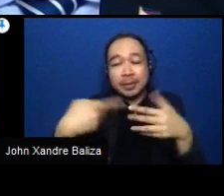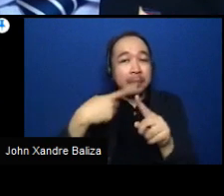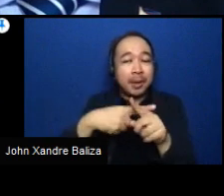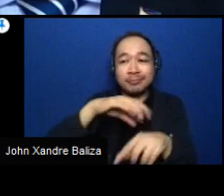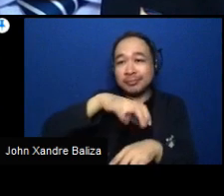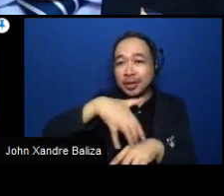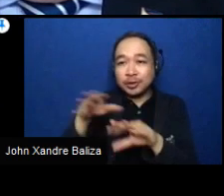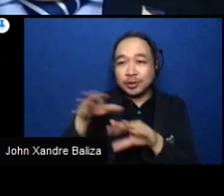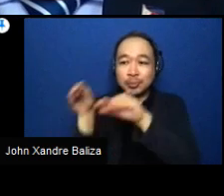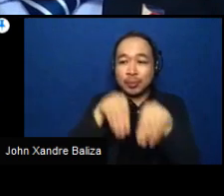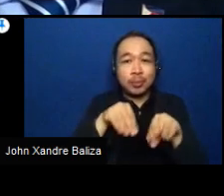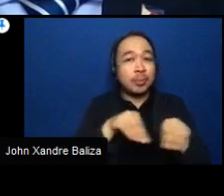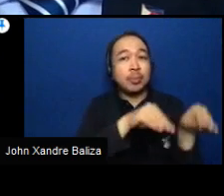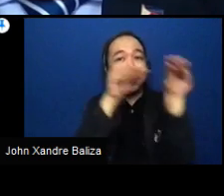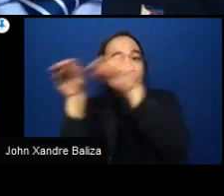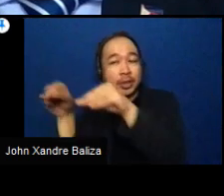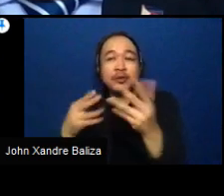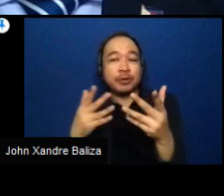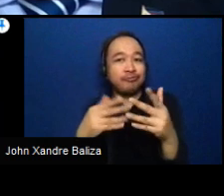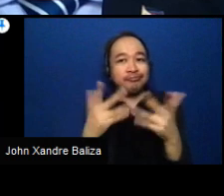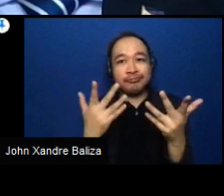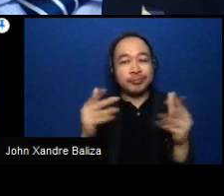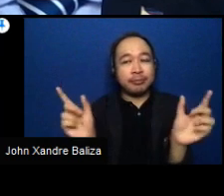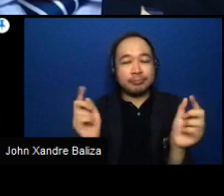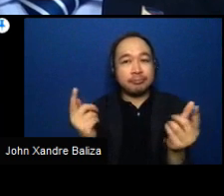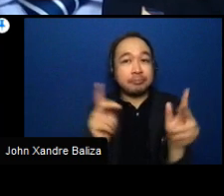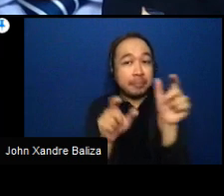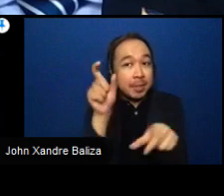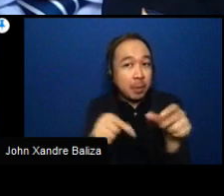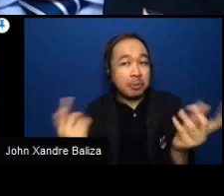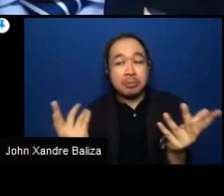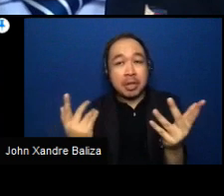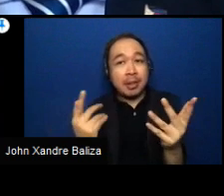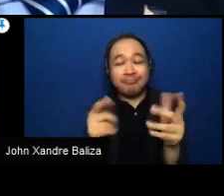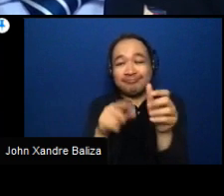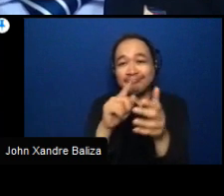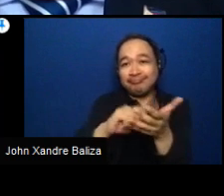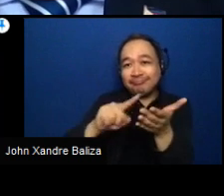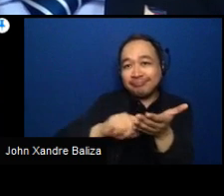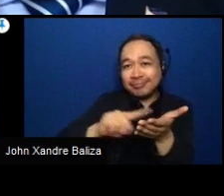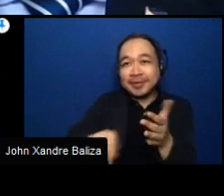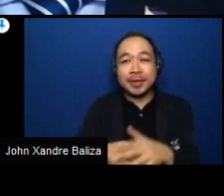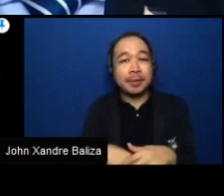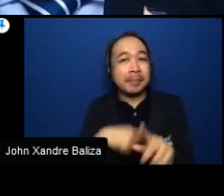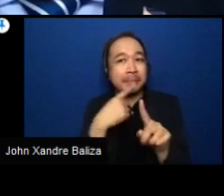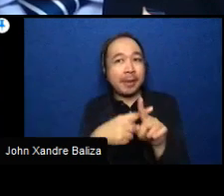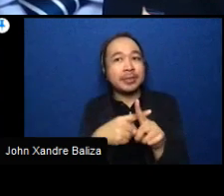Survey. We continue to improve our administrative data collection, such as the Field